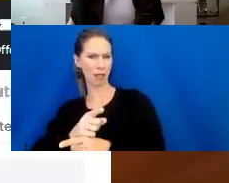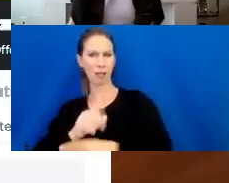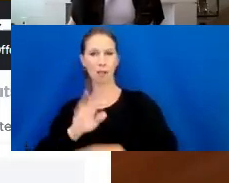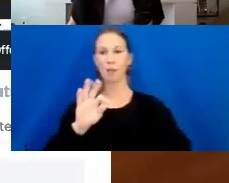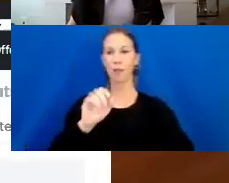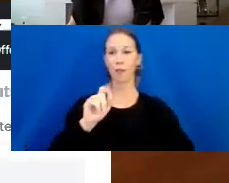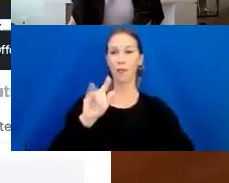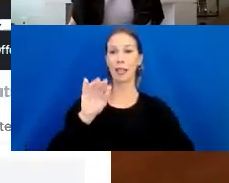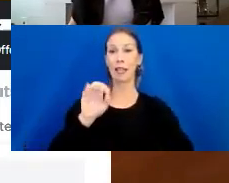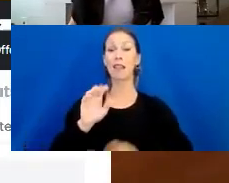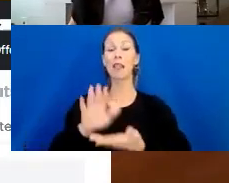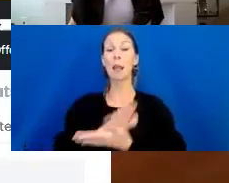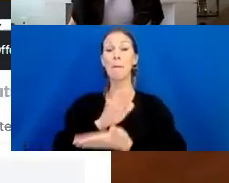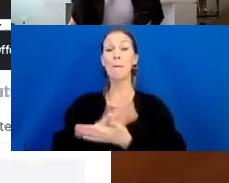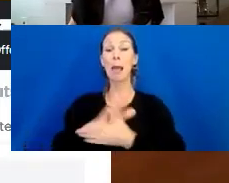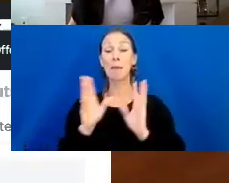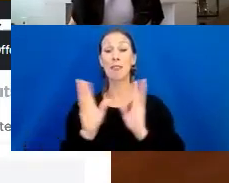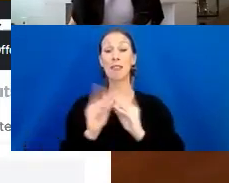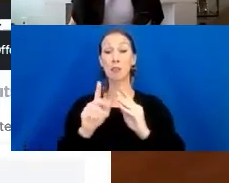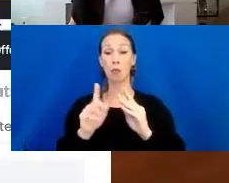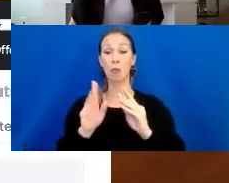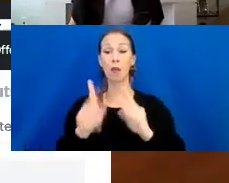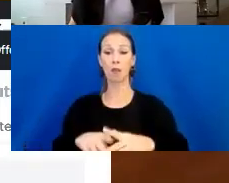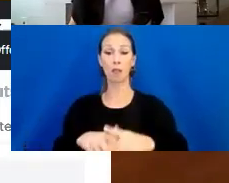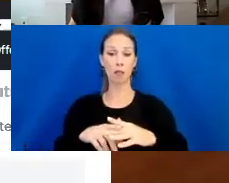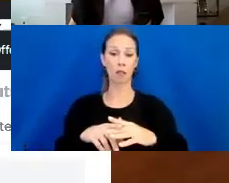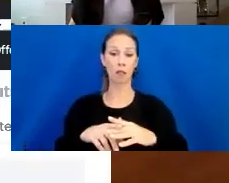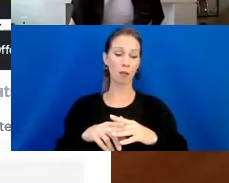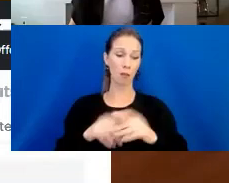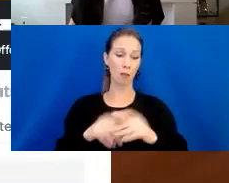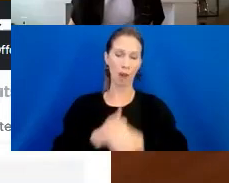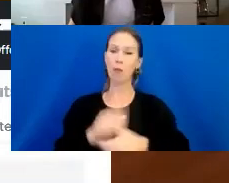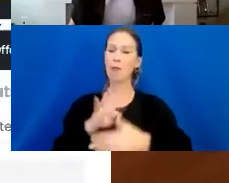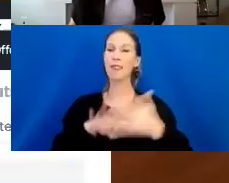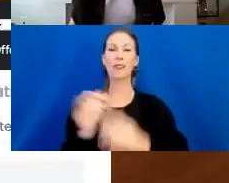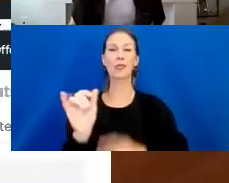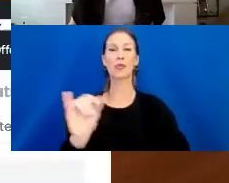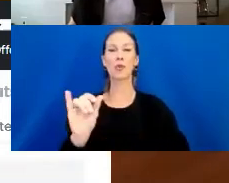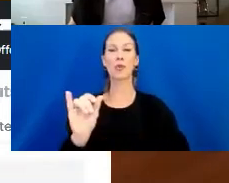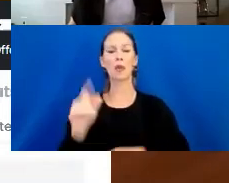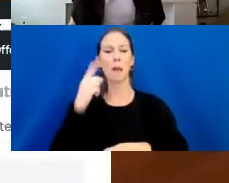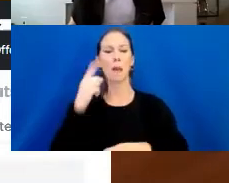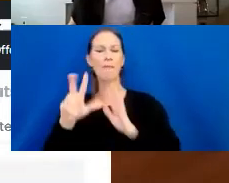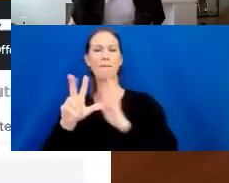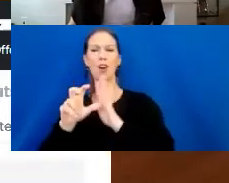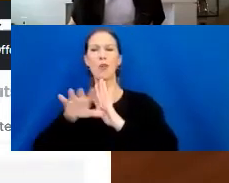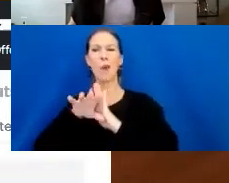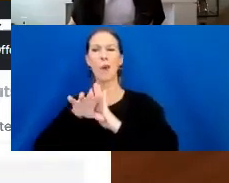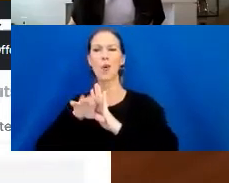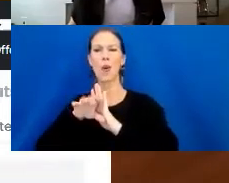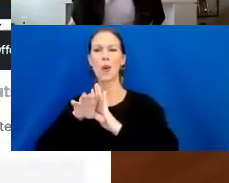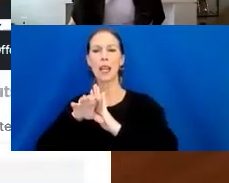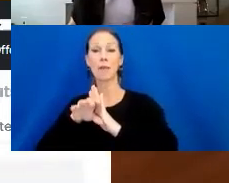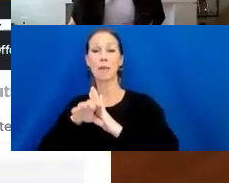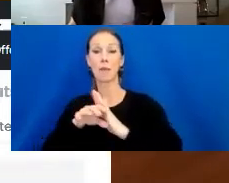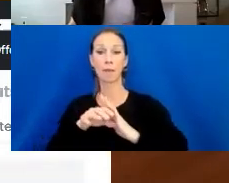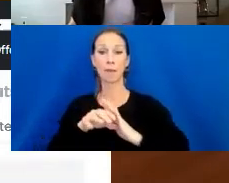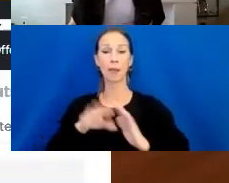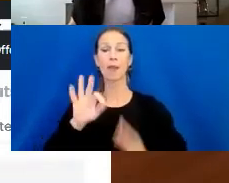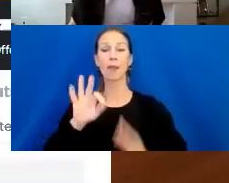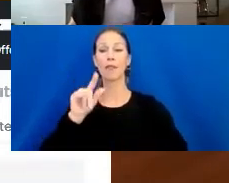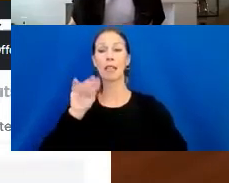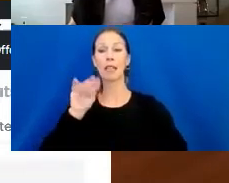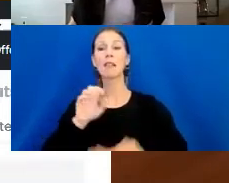sessions themselves will start at the start time and end at the end time. Oh, for recordings? Paper sessions will be